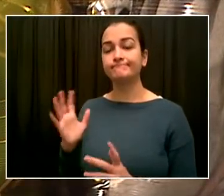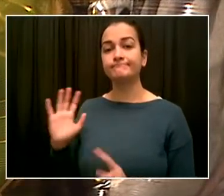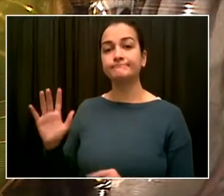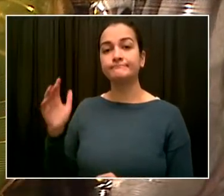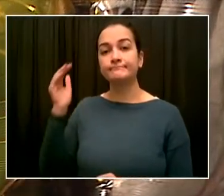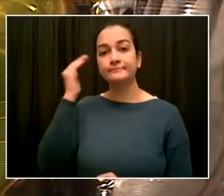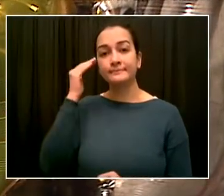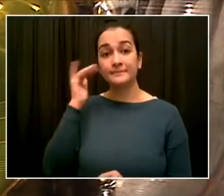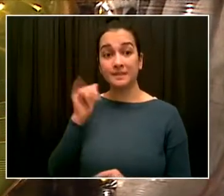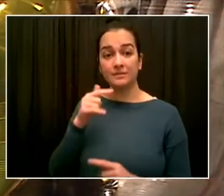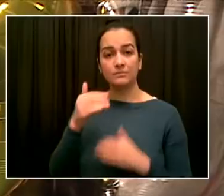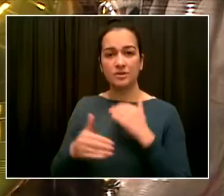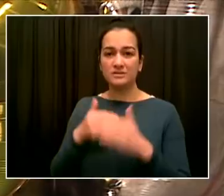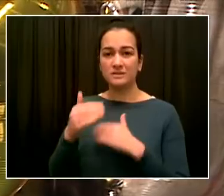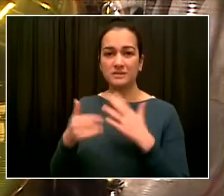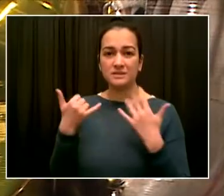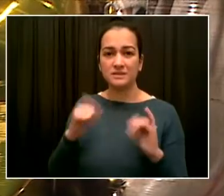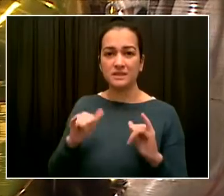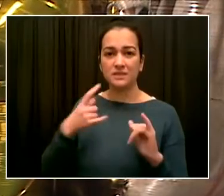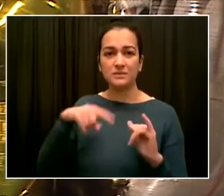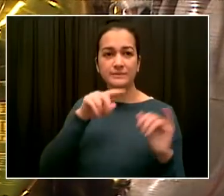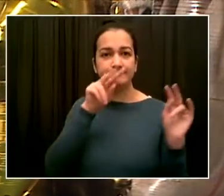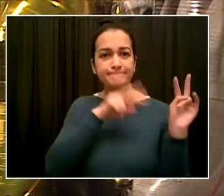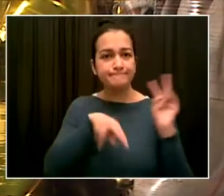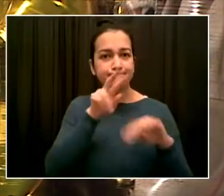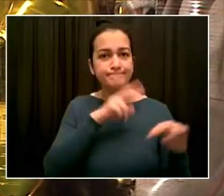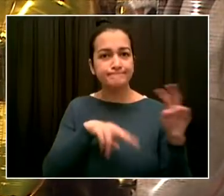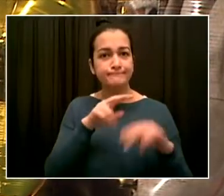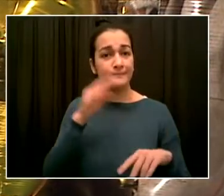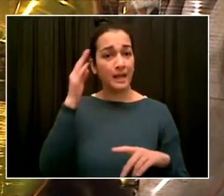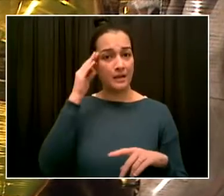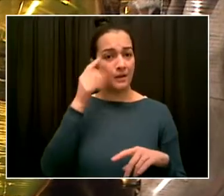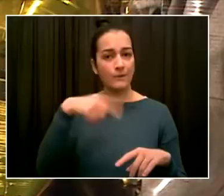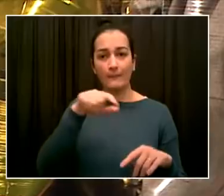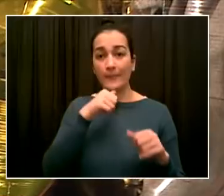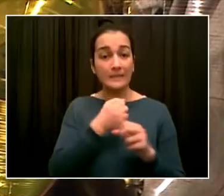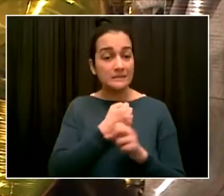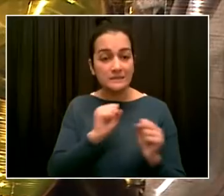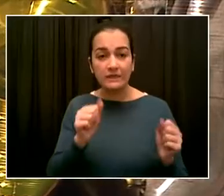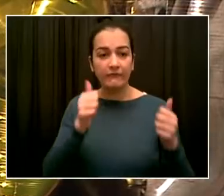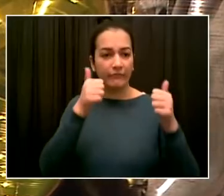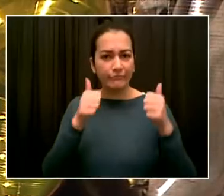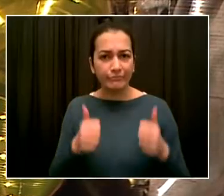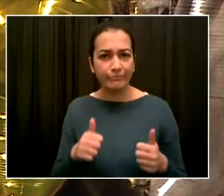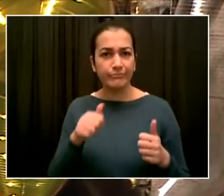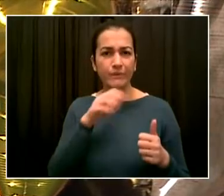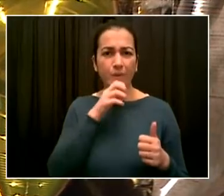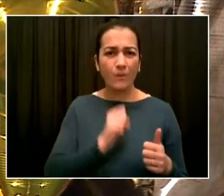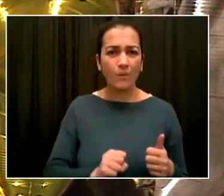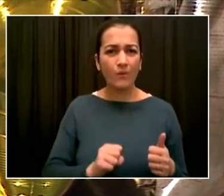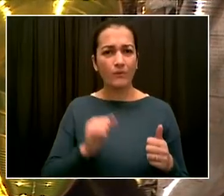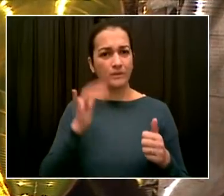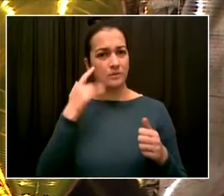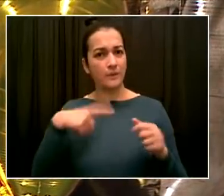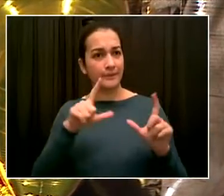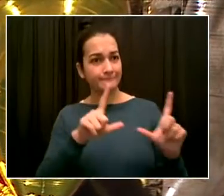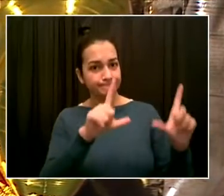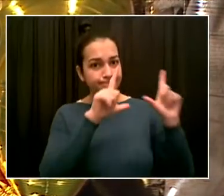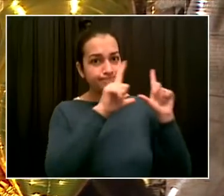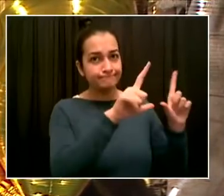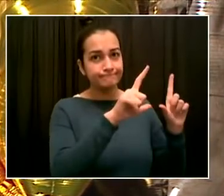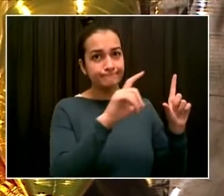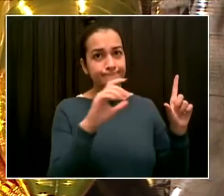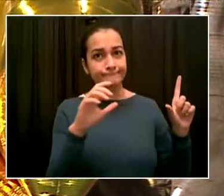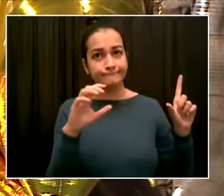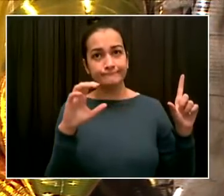and that was what the determinant reality was. Again, I respected your question, but I truly believe there's been a strong commitment